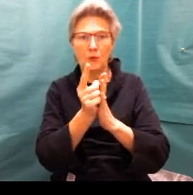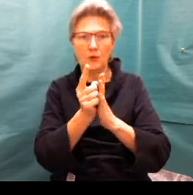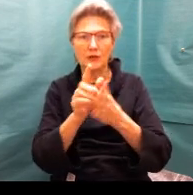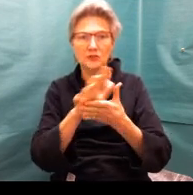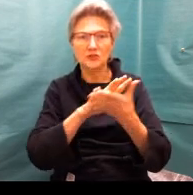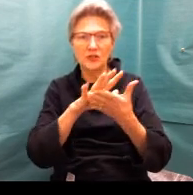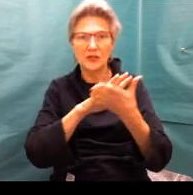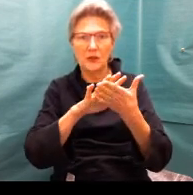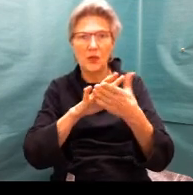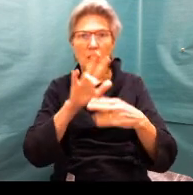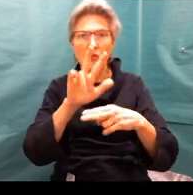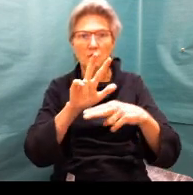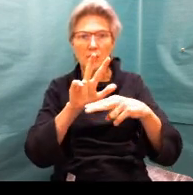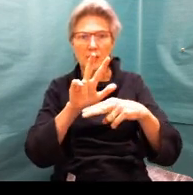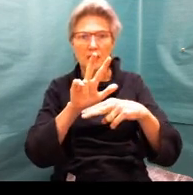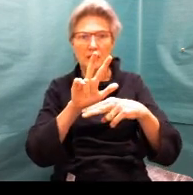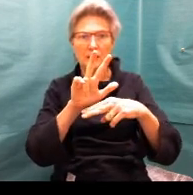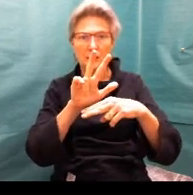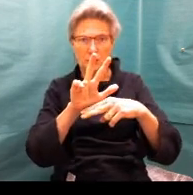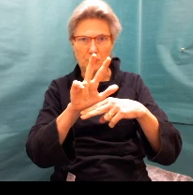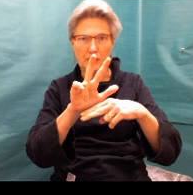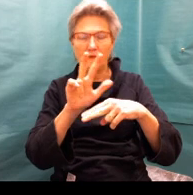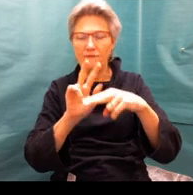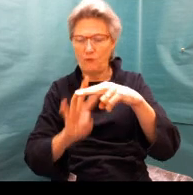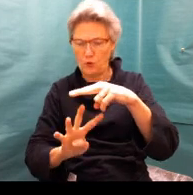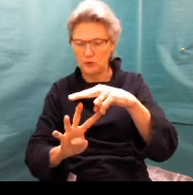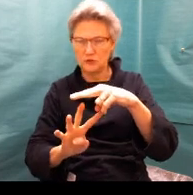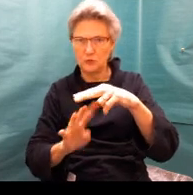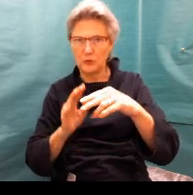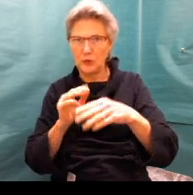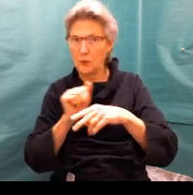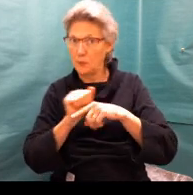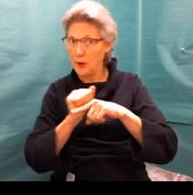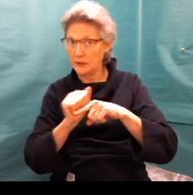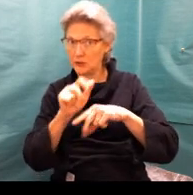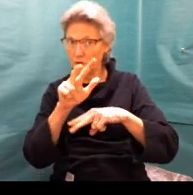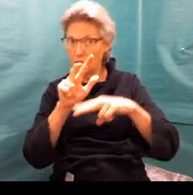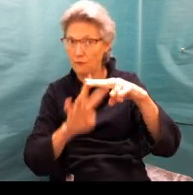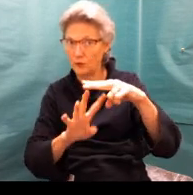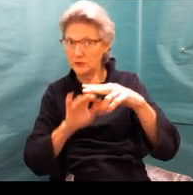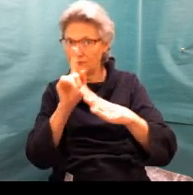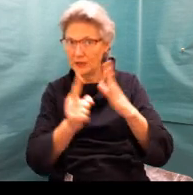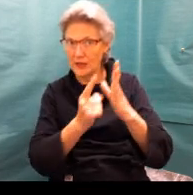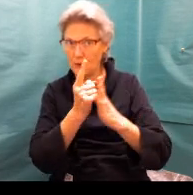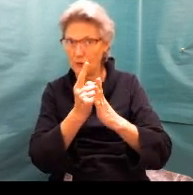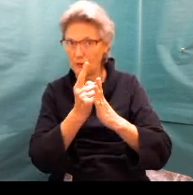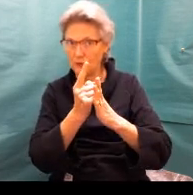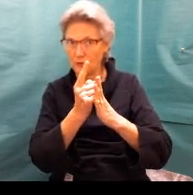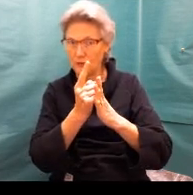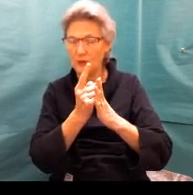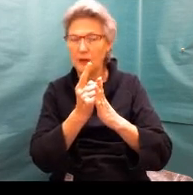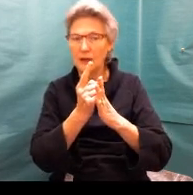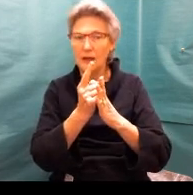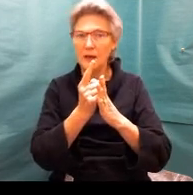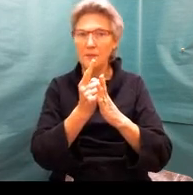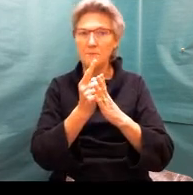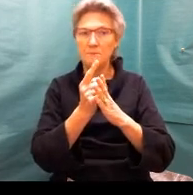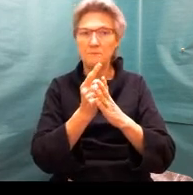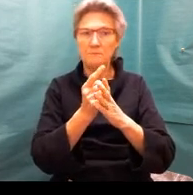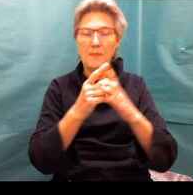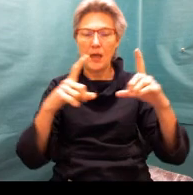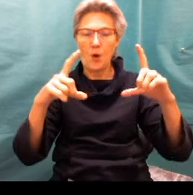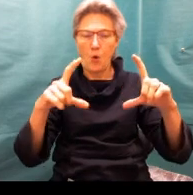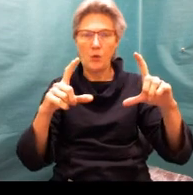shaded in 3 of those. It's broken into fourths because we know that he practiced for 3/4 of an hour. So my whole is broken